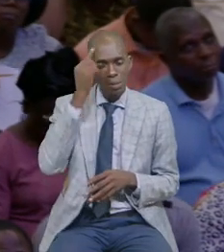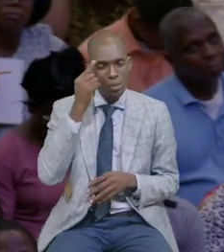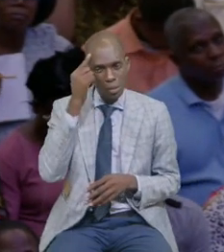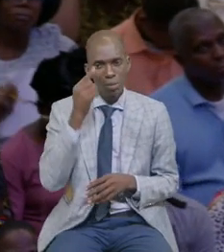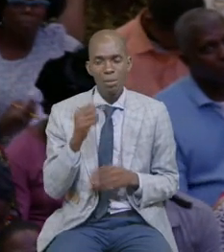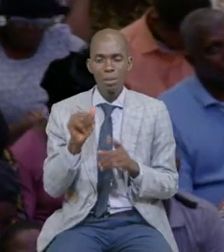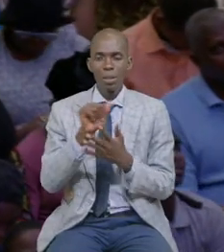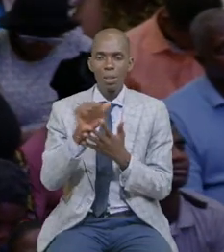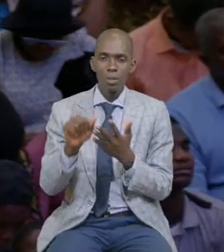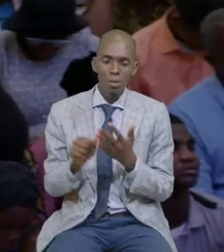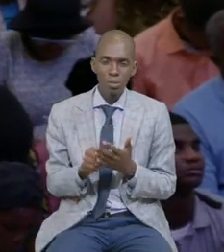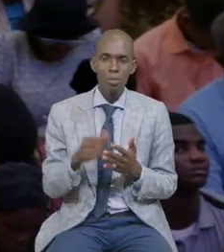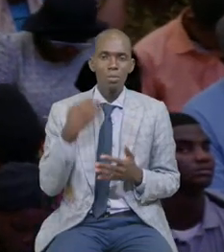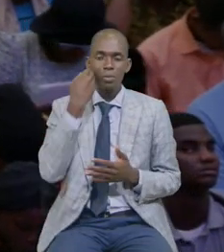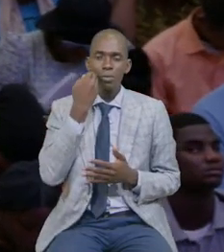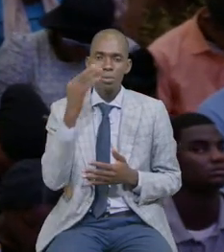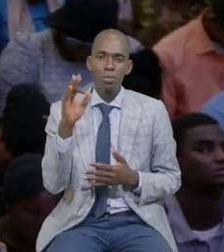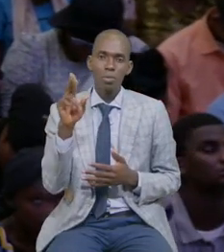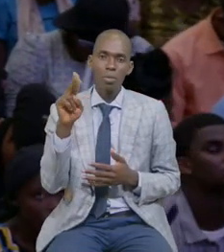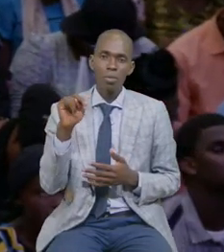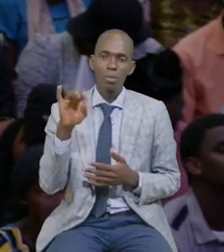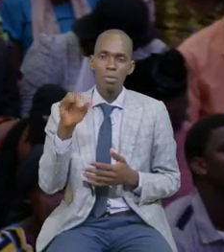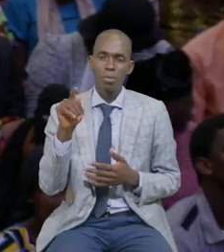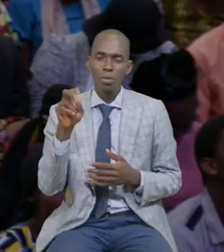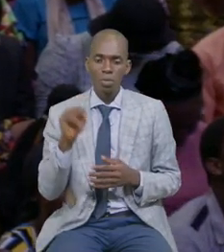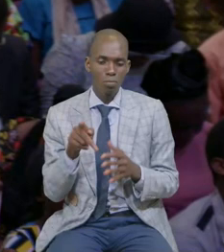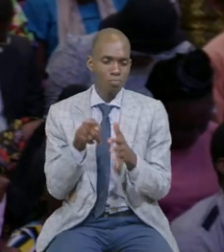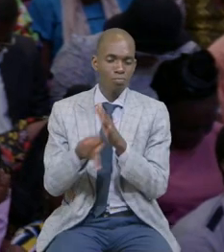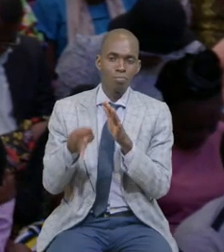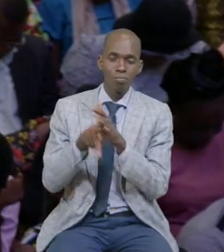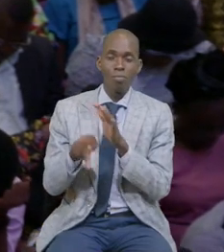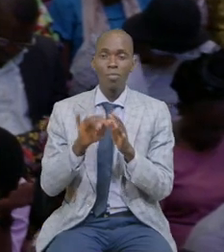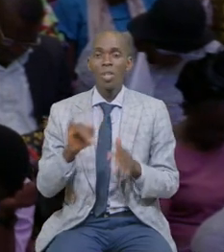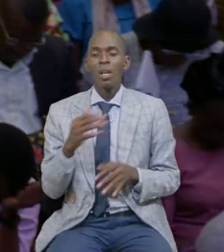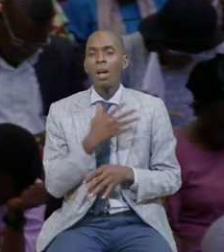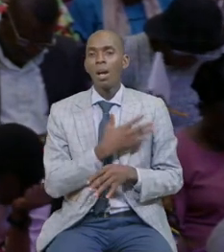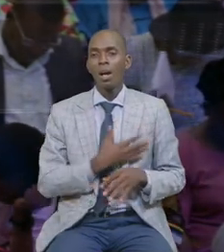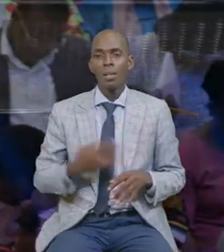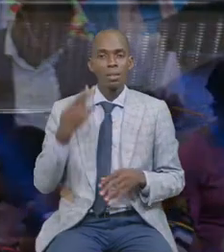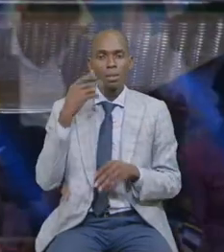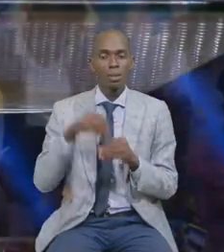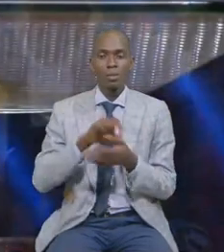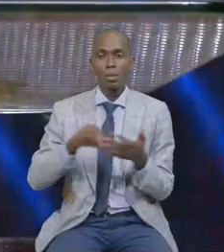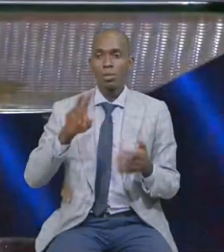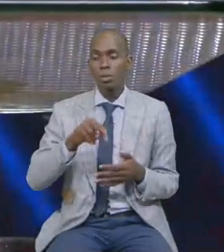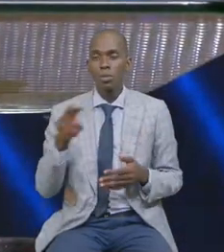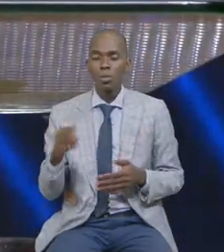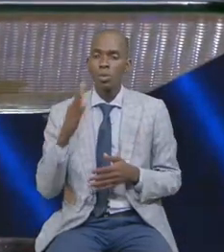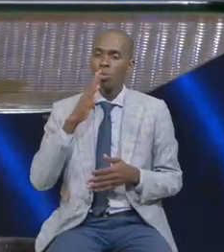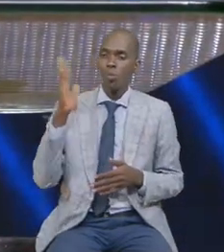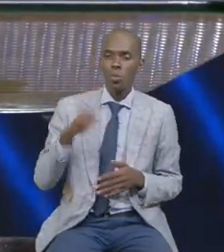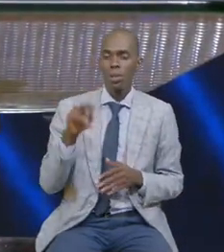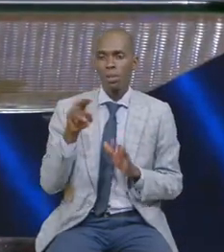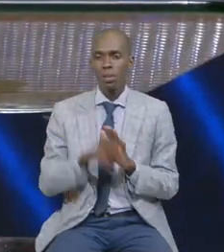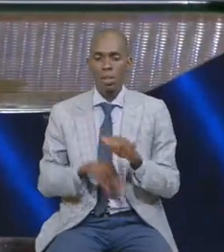fornications and murders in verse 22 verse 22 season tears of covetousness wickedness